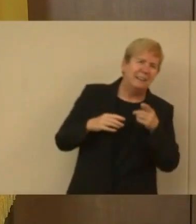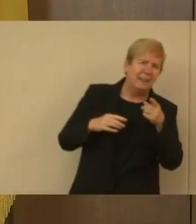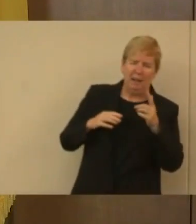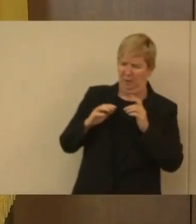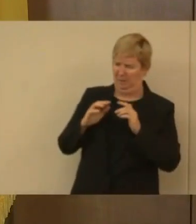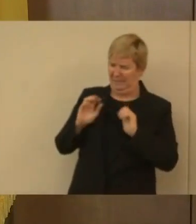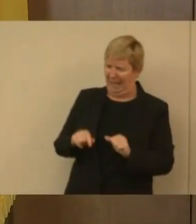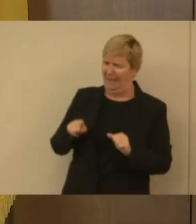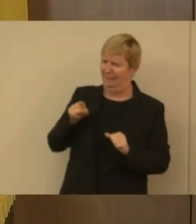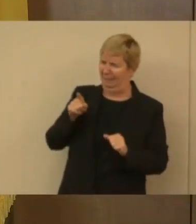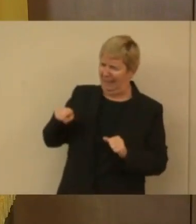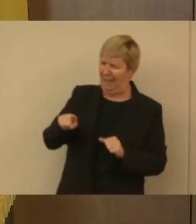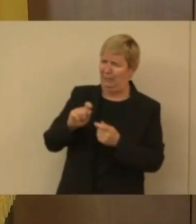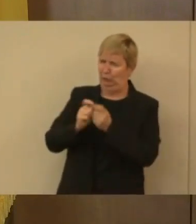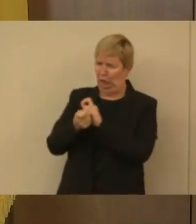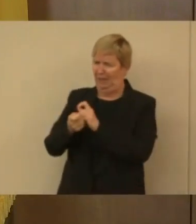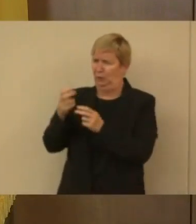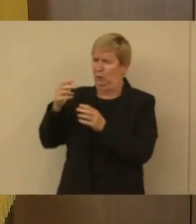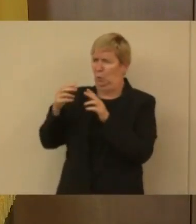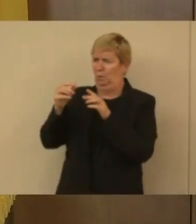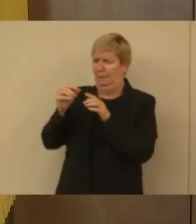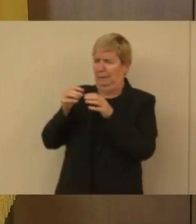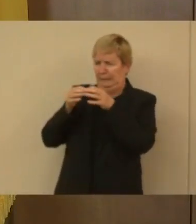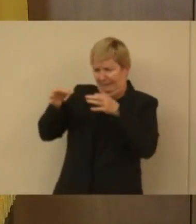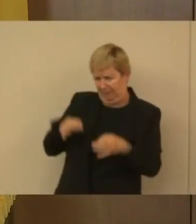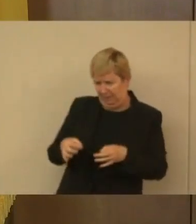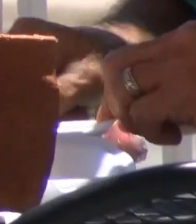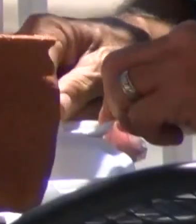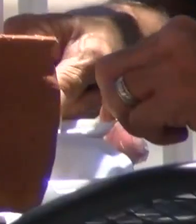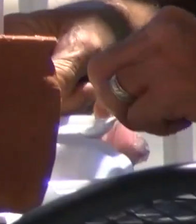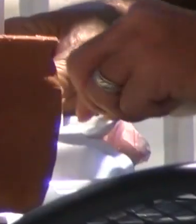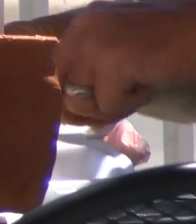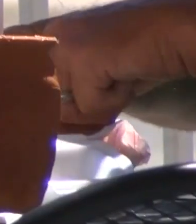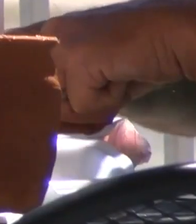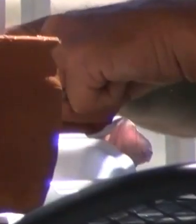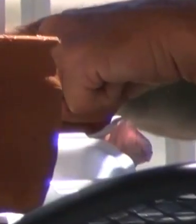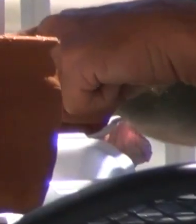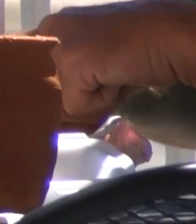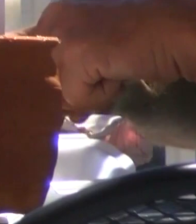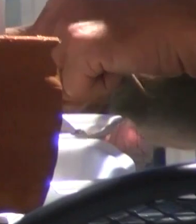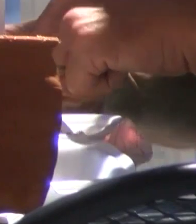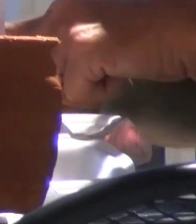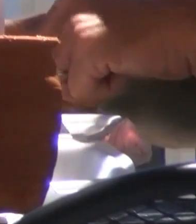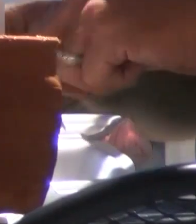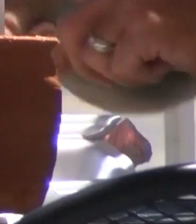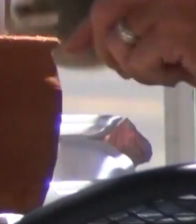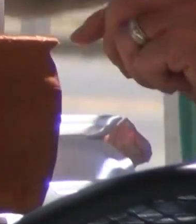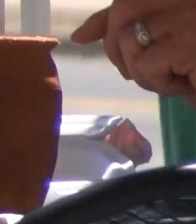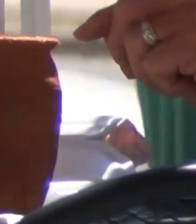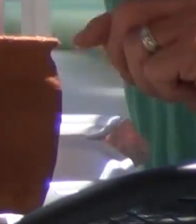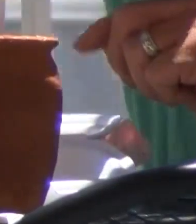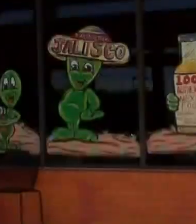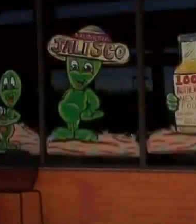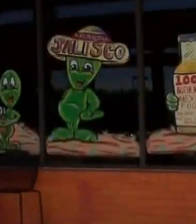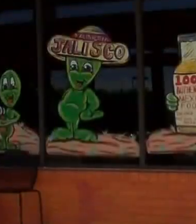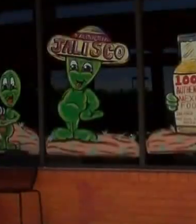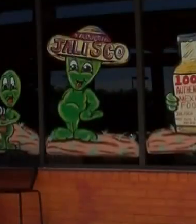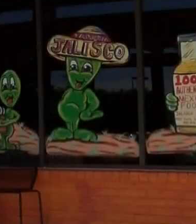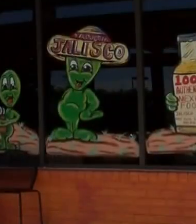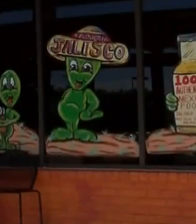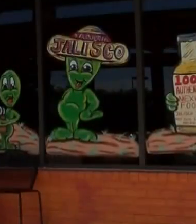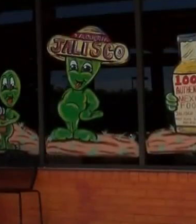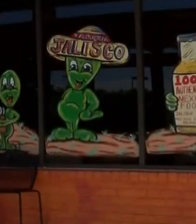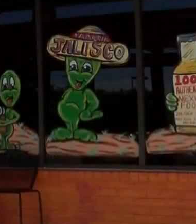indoor versus outdoor and we will enforce. Today, the city of Roswell announced a program offering free